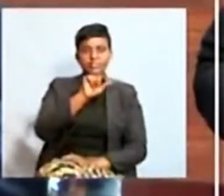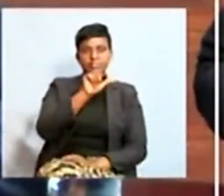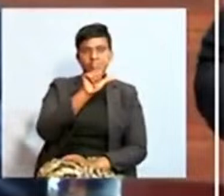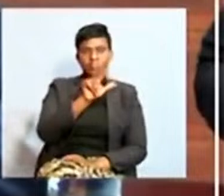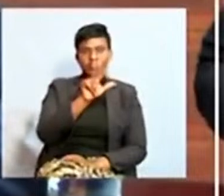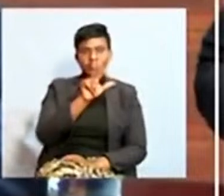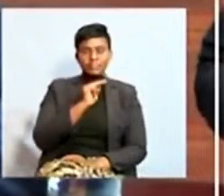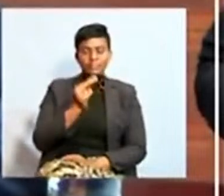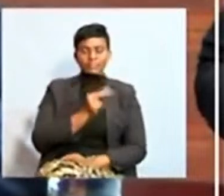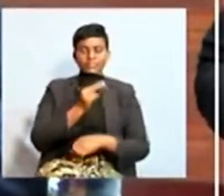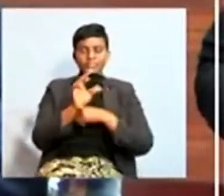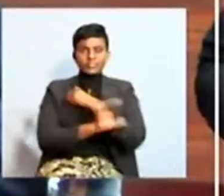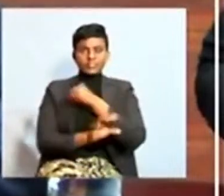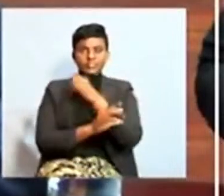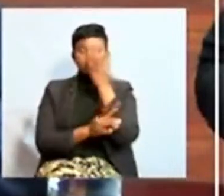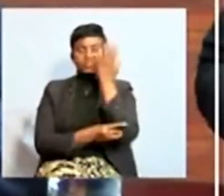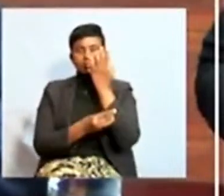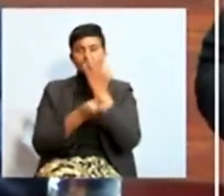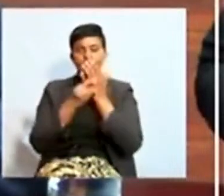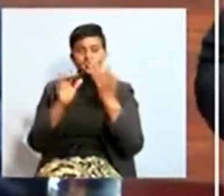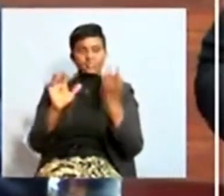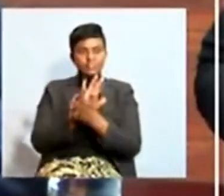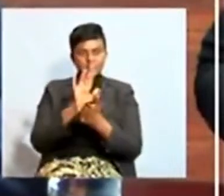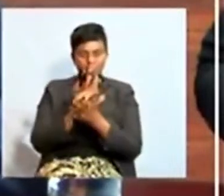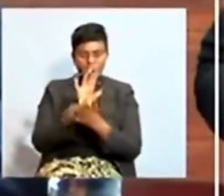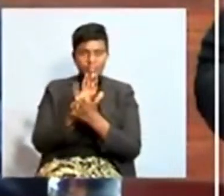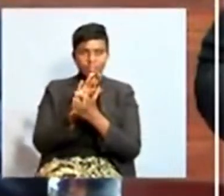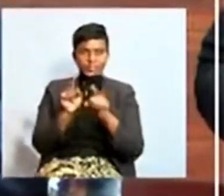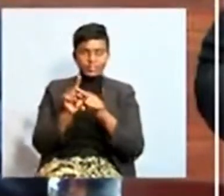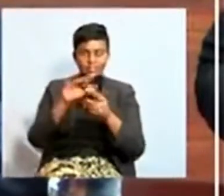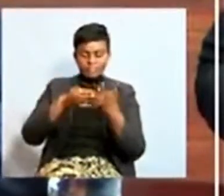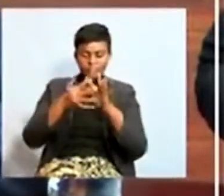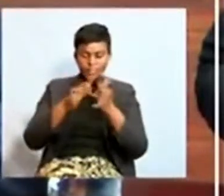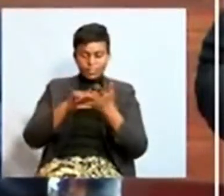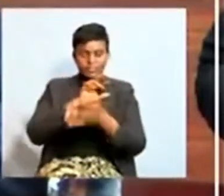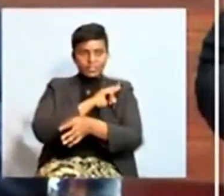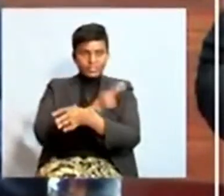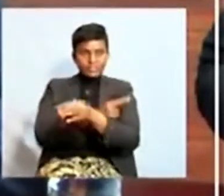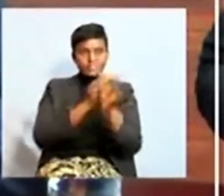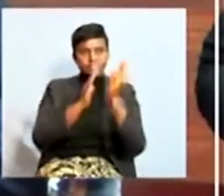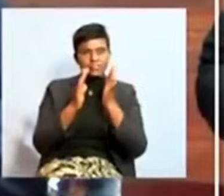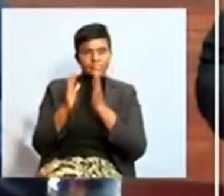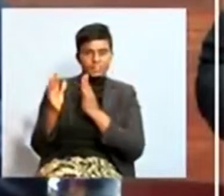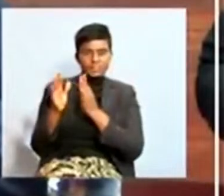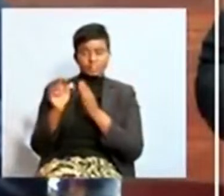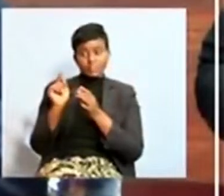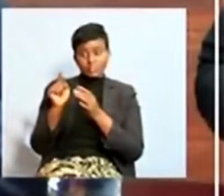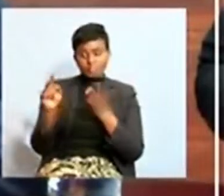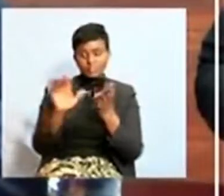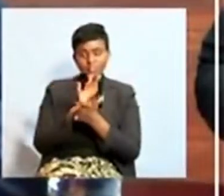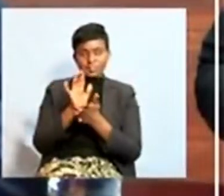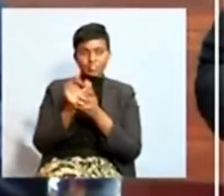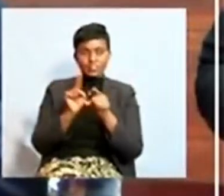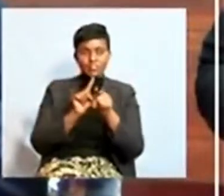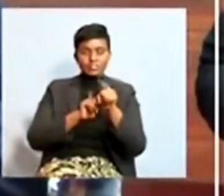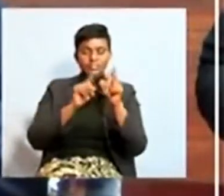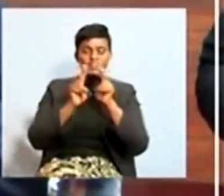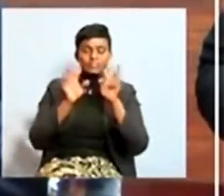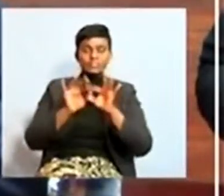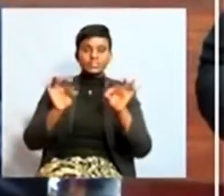we as a country developed a document called the Integrated Resource Plan. This document